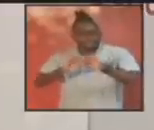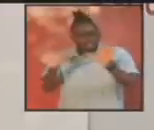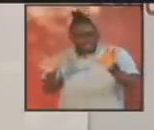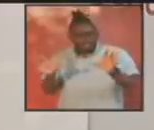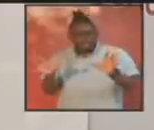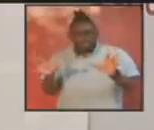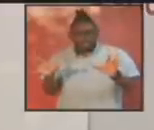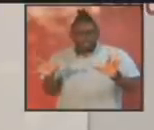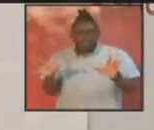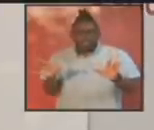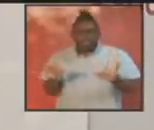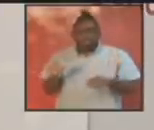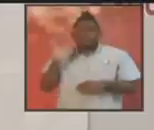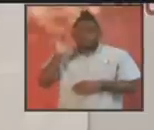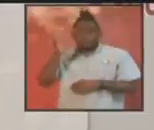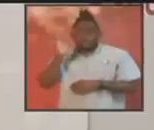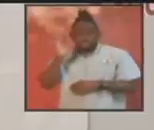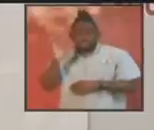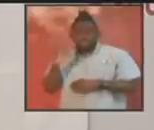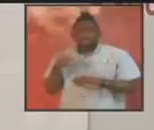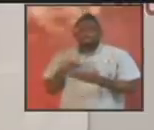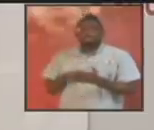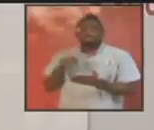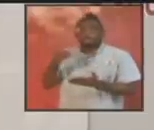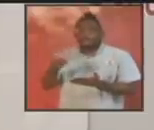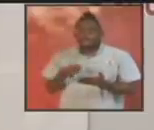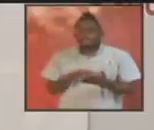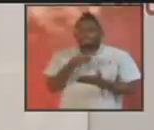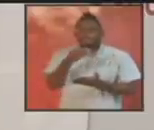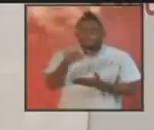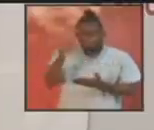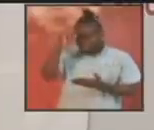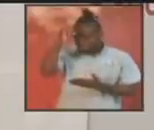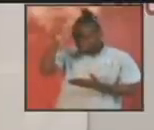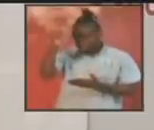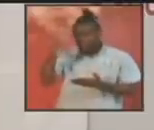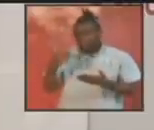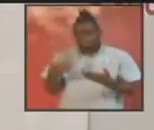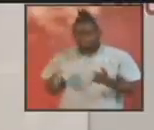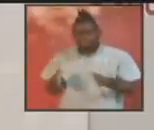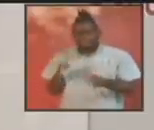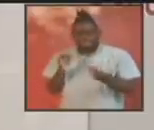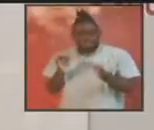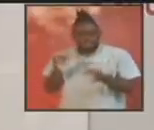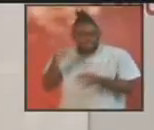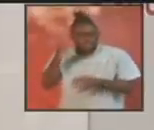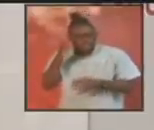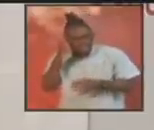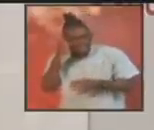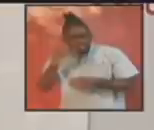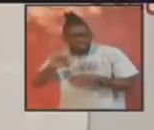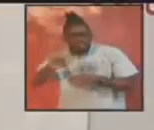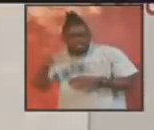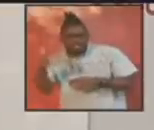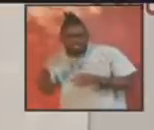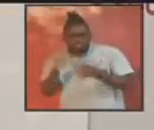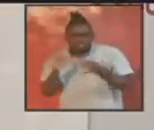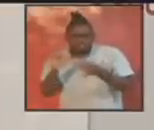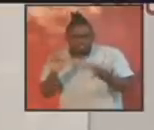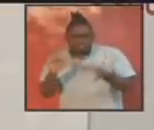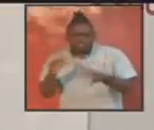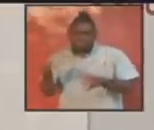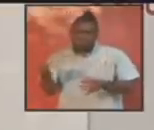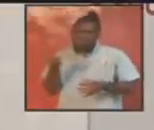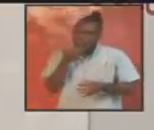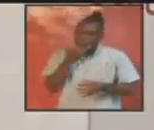to accept or purchase vaccines from India. That is absolutely not the case. In fact, the Ministry of